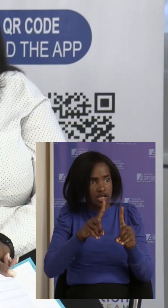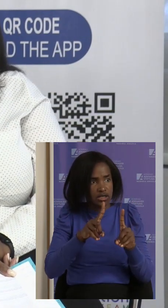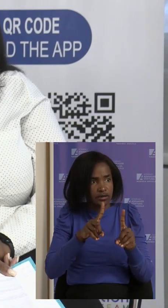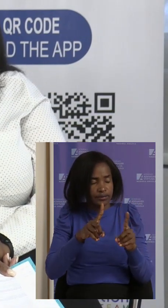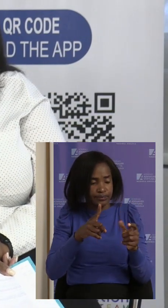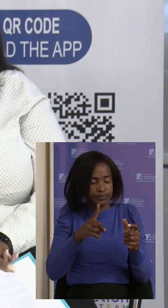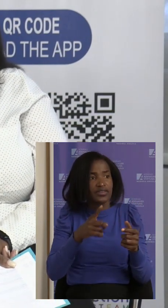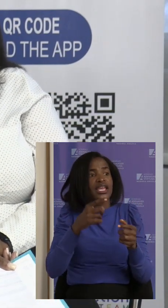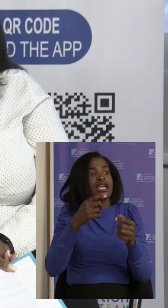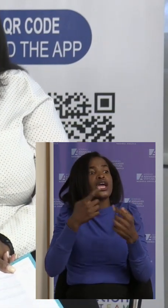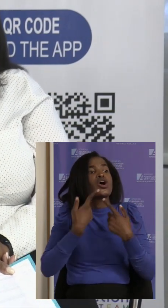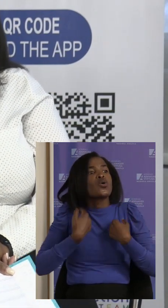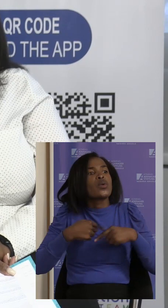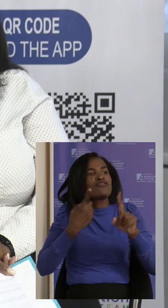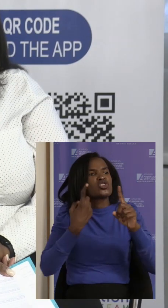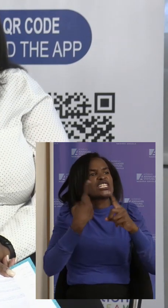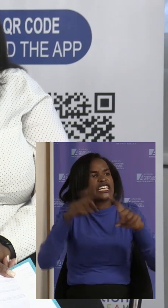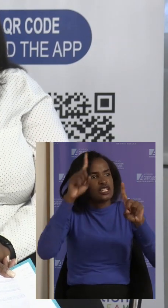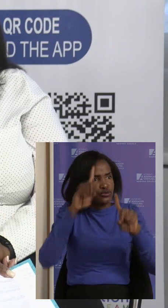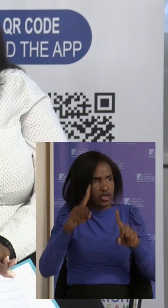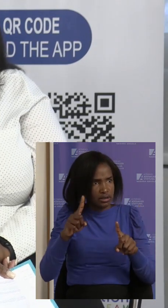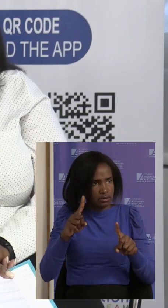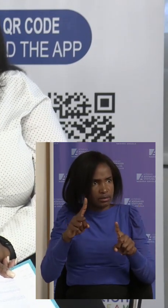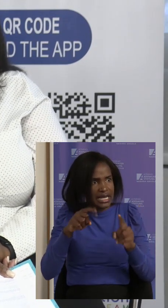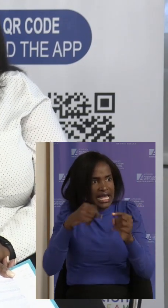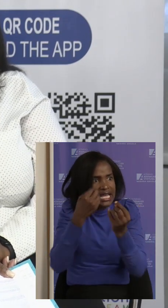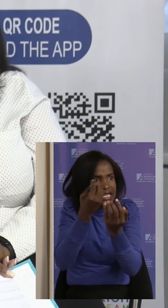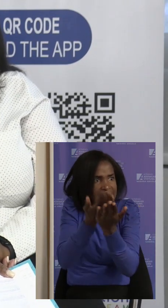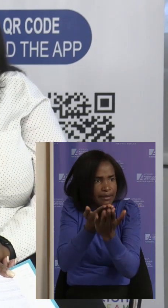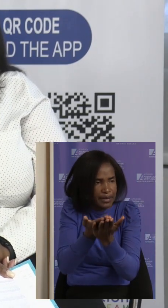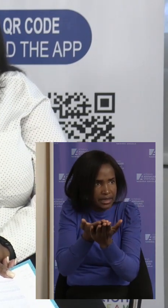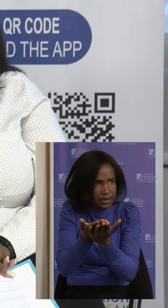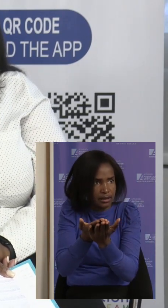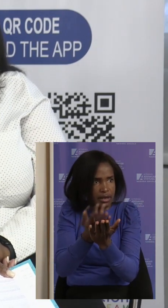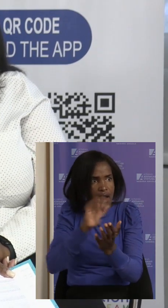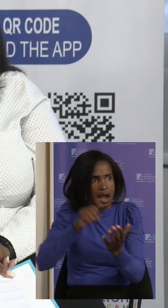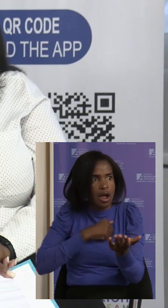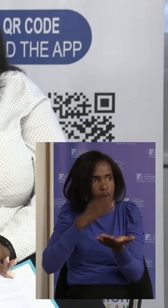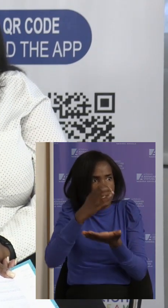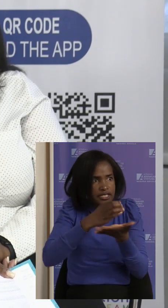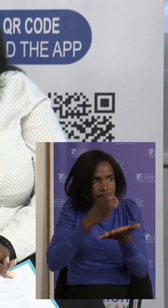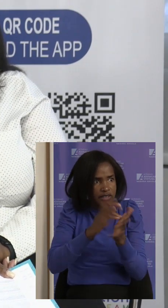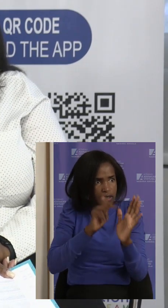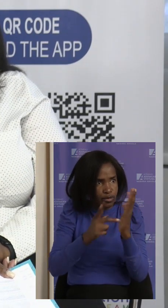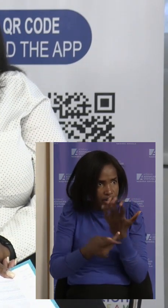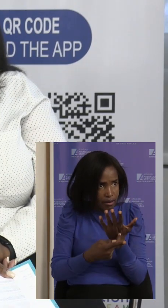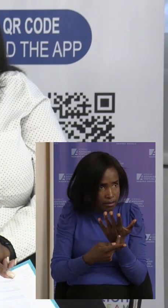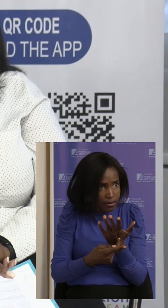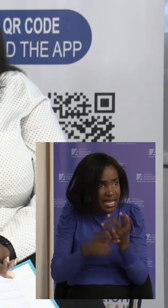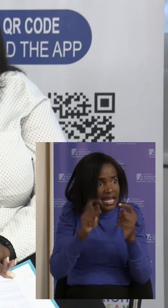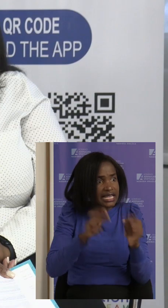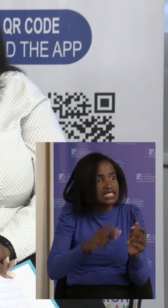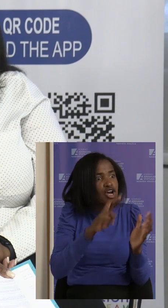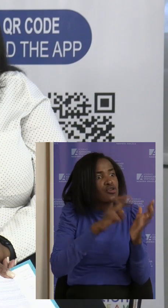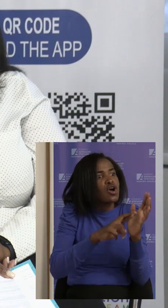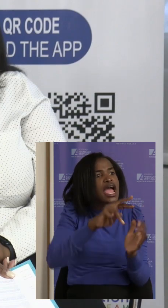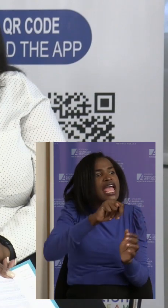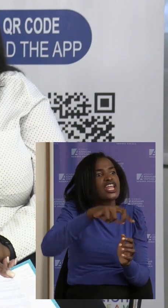also successfully submitted our certificate program, is now registered on the